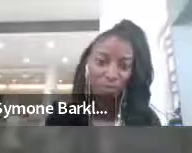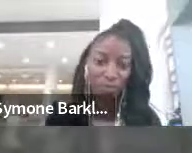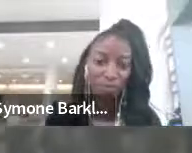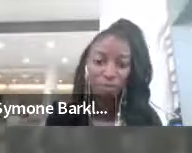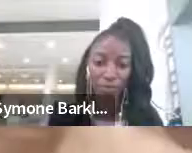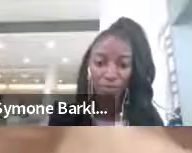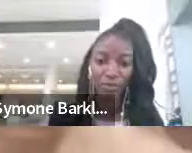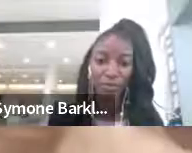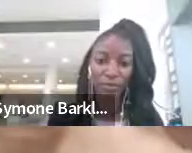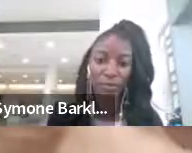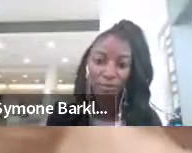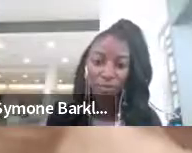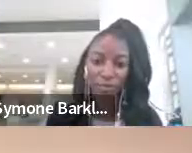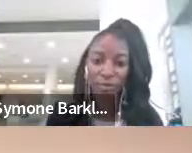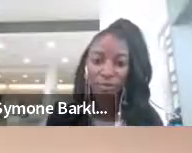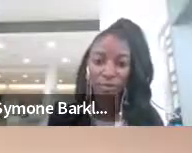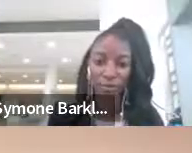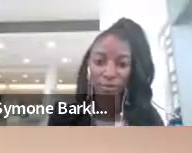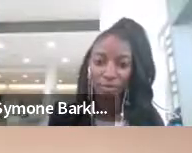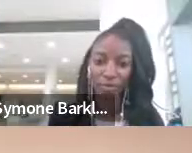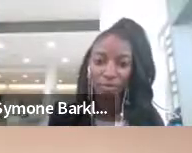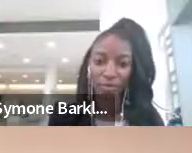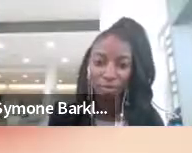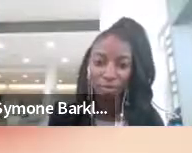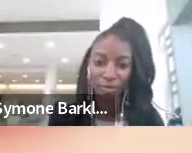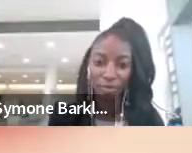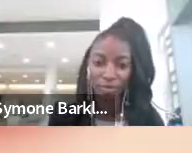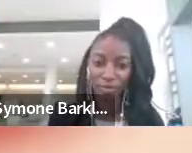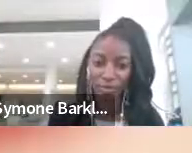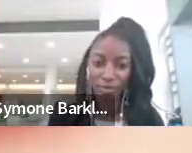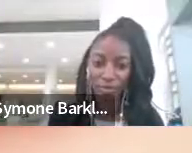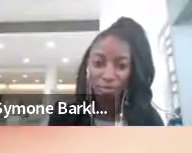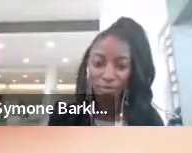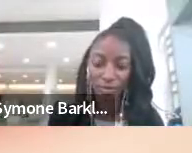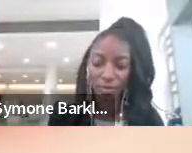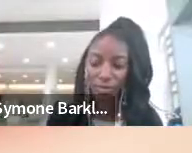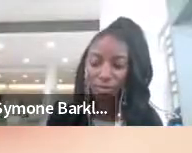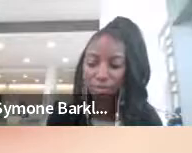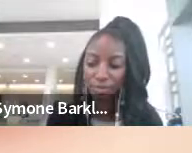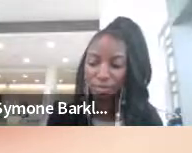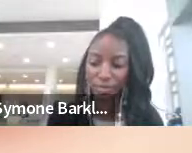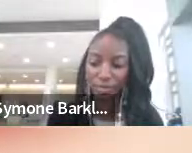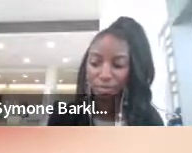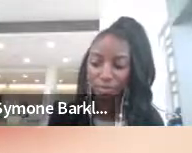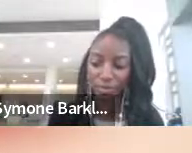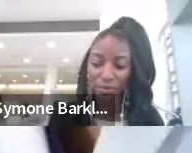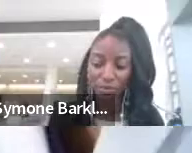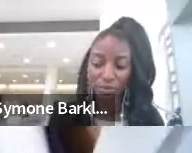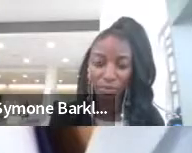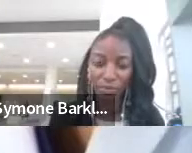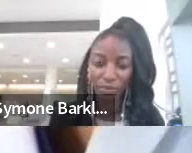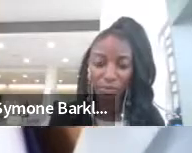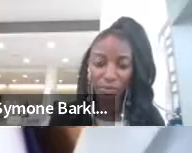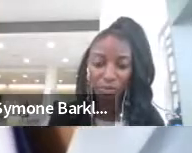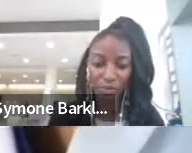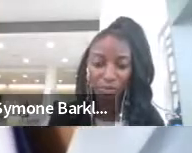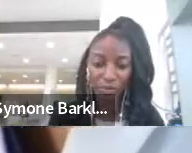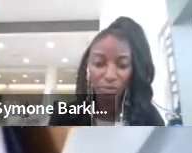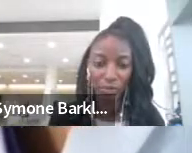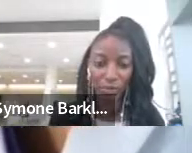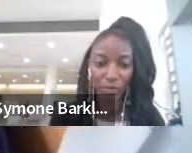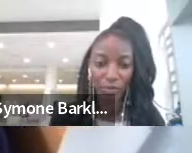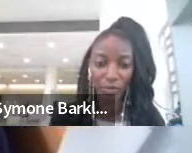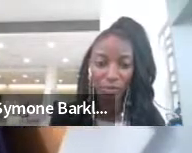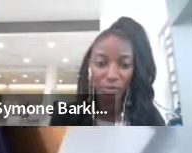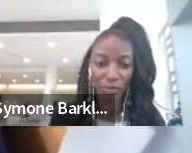paper litter. Sometimes the debris is so tiny, like a plastic microbead from your face wash, that you can barely see it in